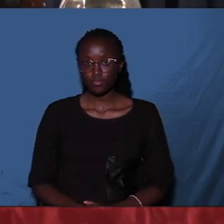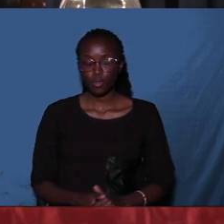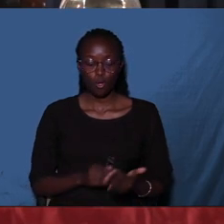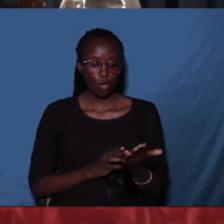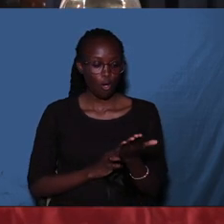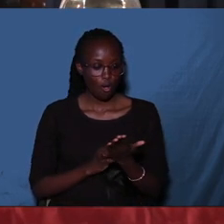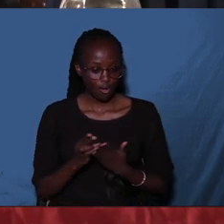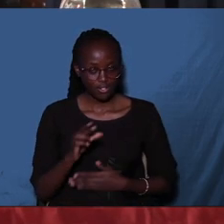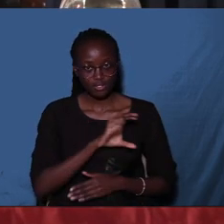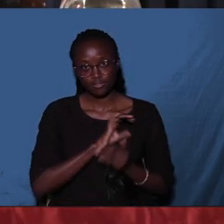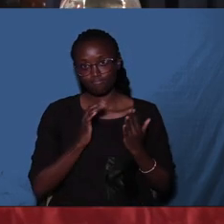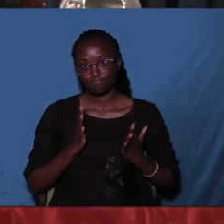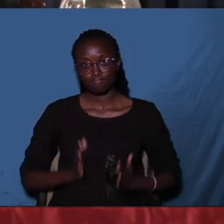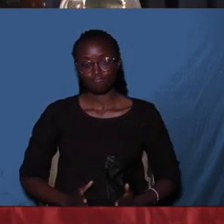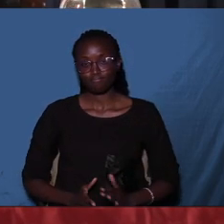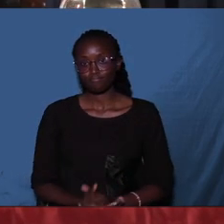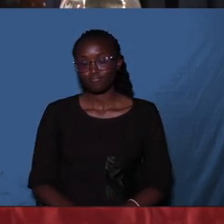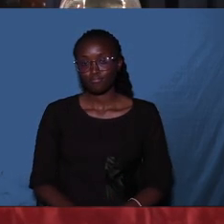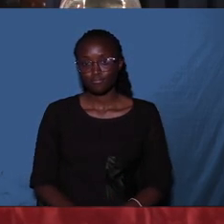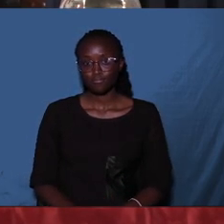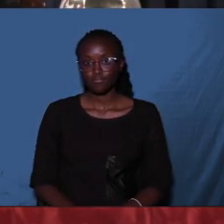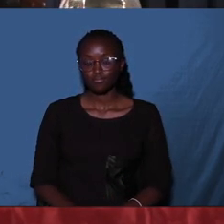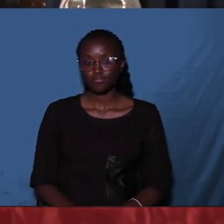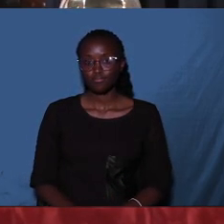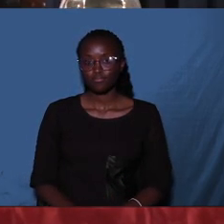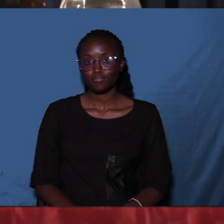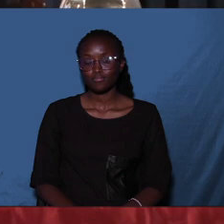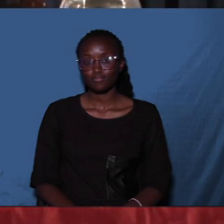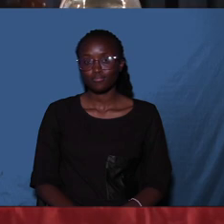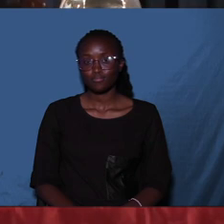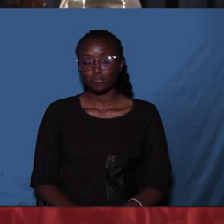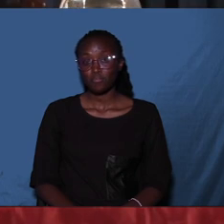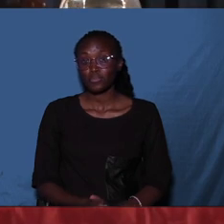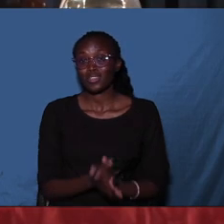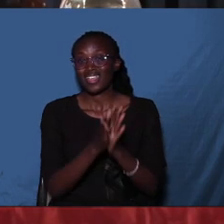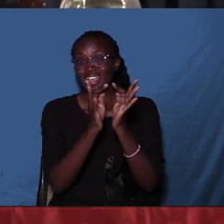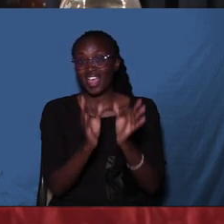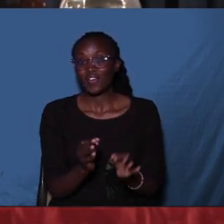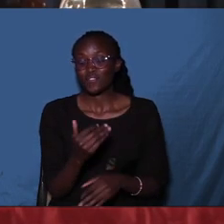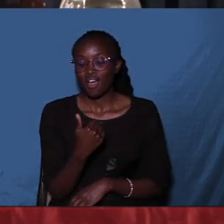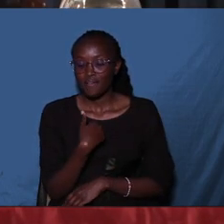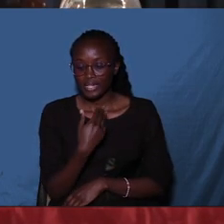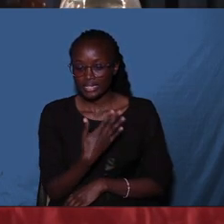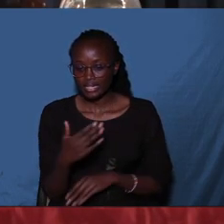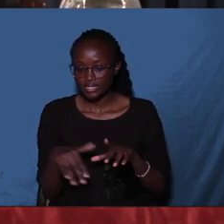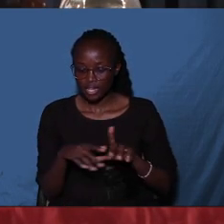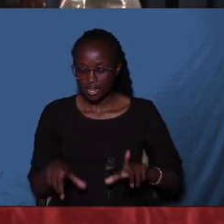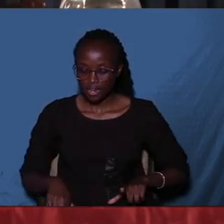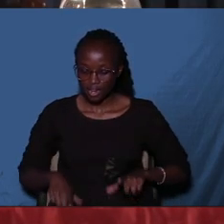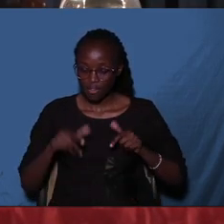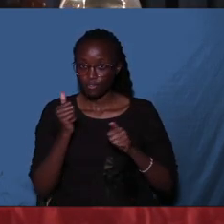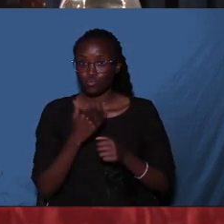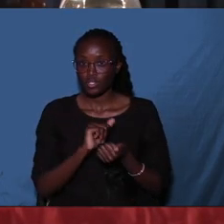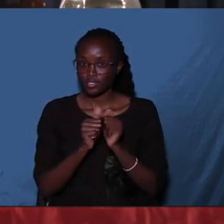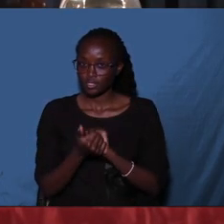us. Be you. Accept who you are. If there are changes in your life, say, God, help me to